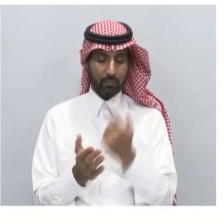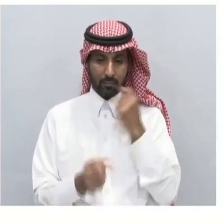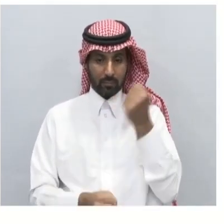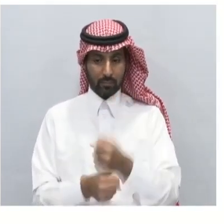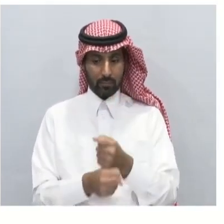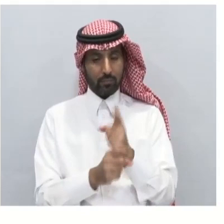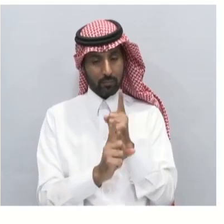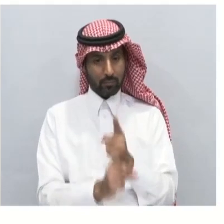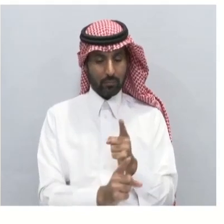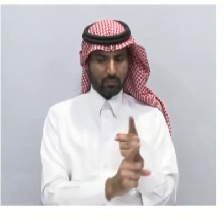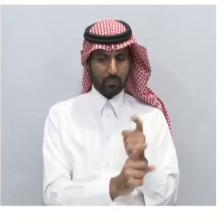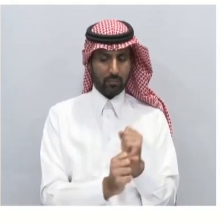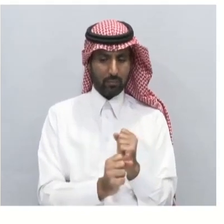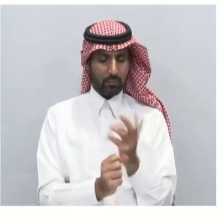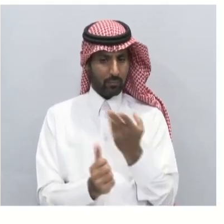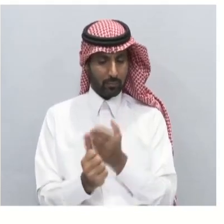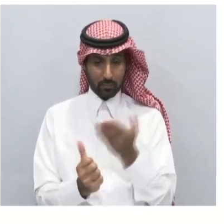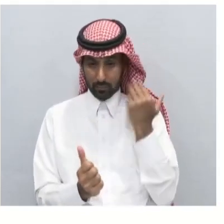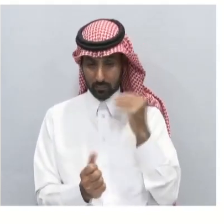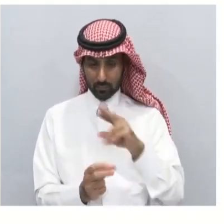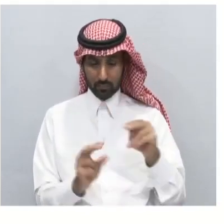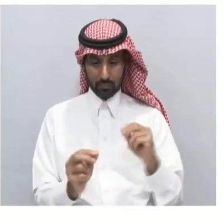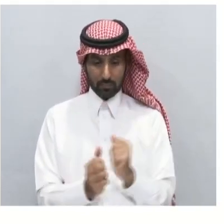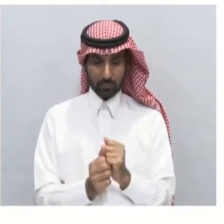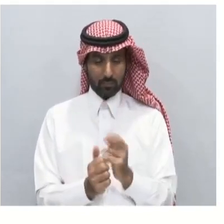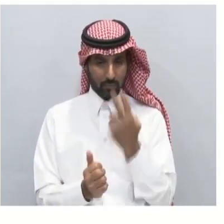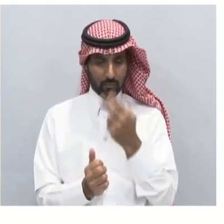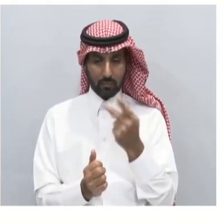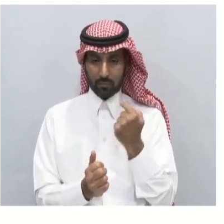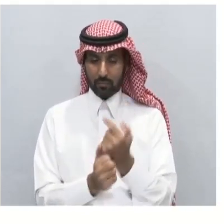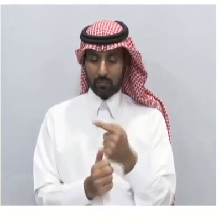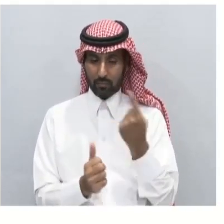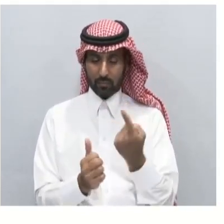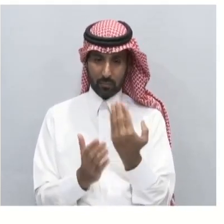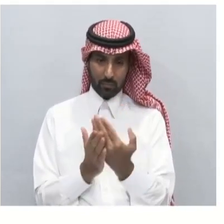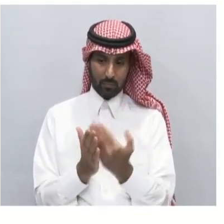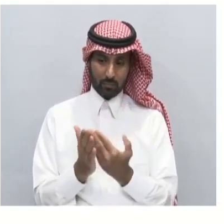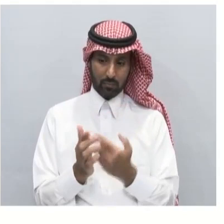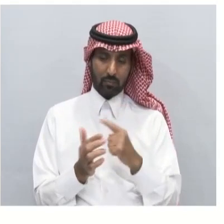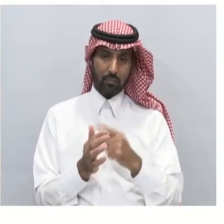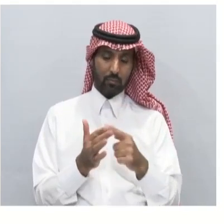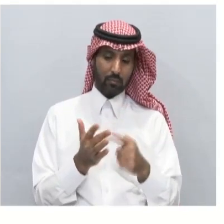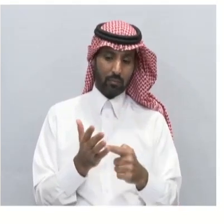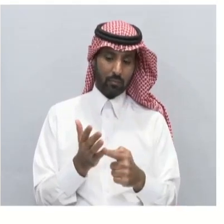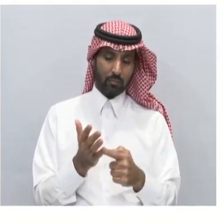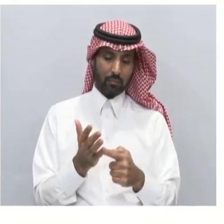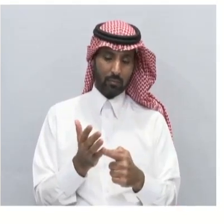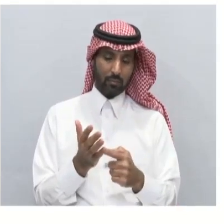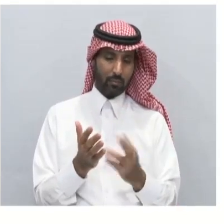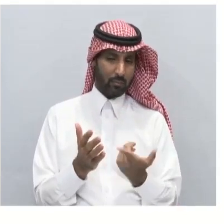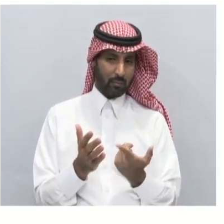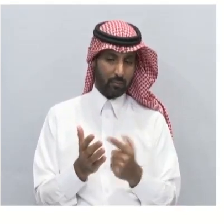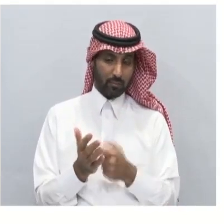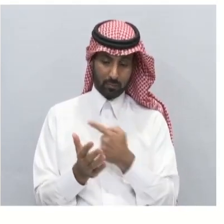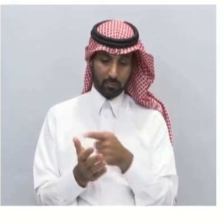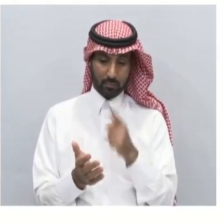standing in line. Standing in line, we have it as an example. Let's take it one by one, okay? We